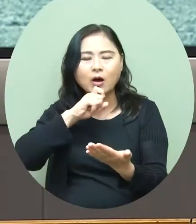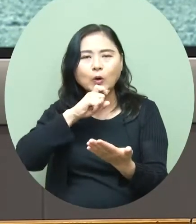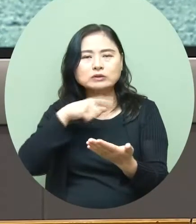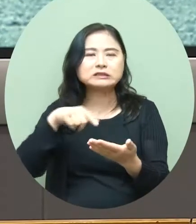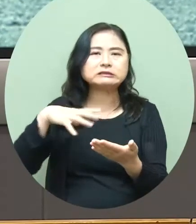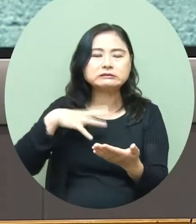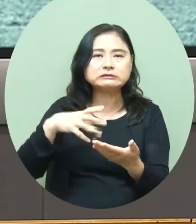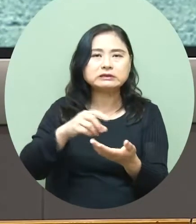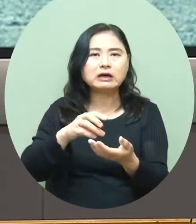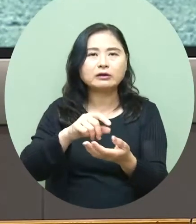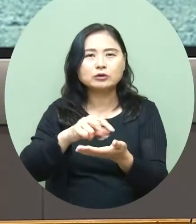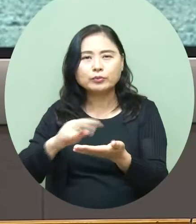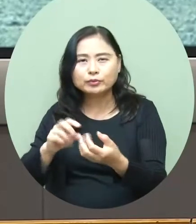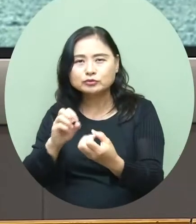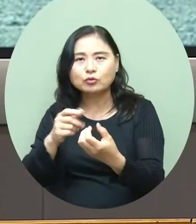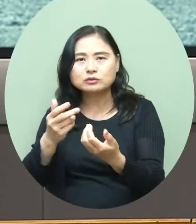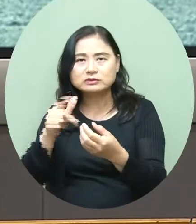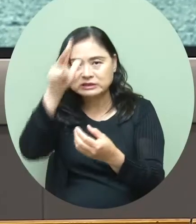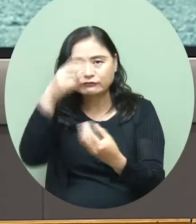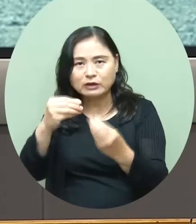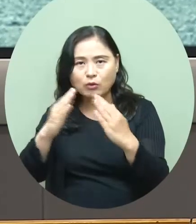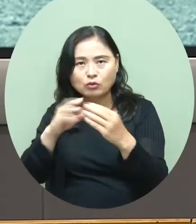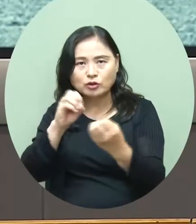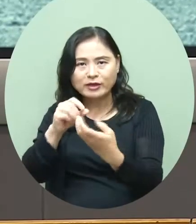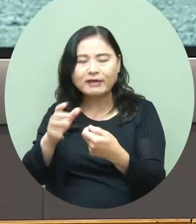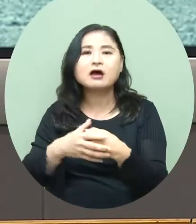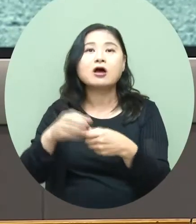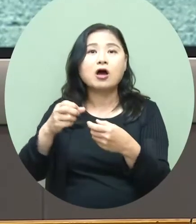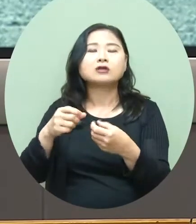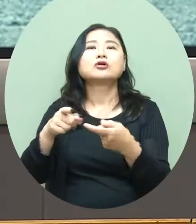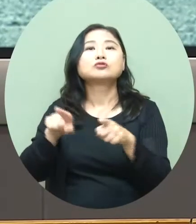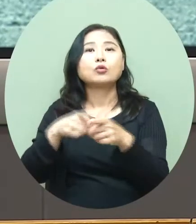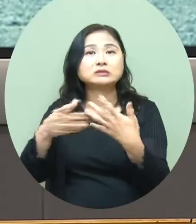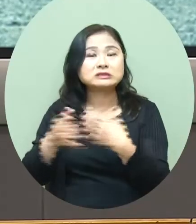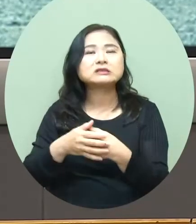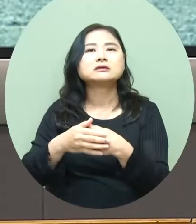before class resumption, but some details are still being discussed with the Education Bureau.